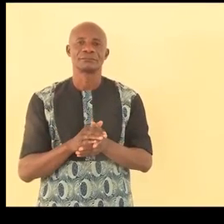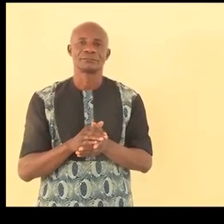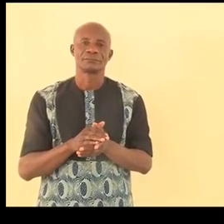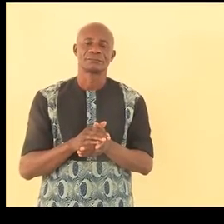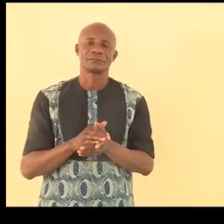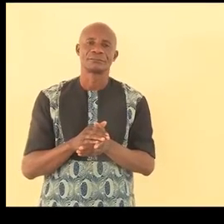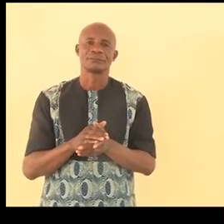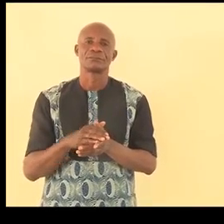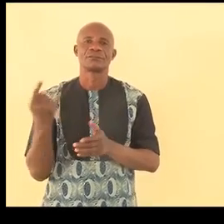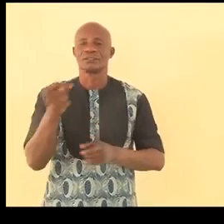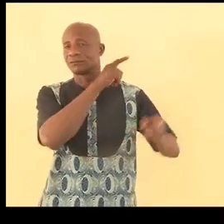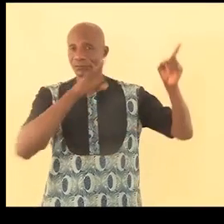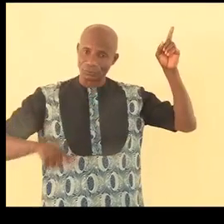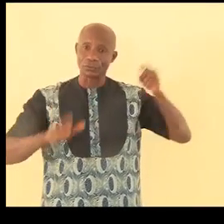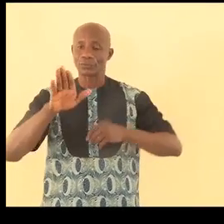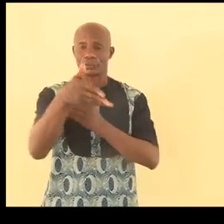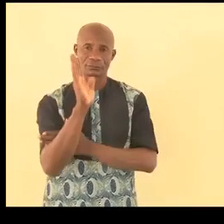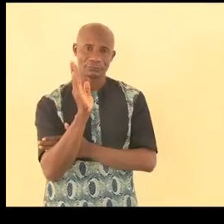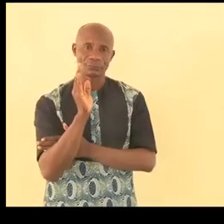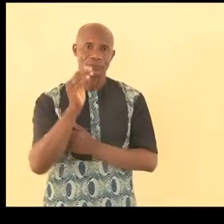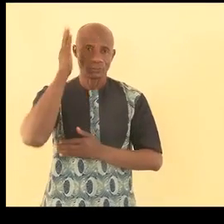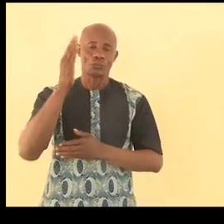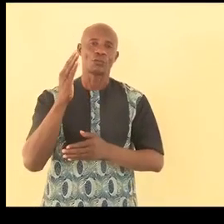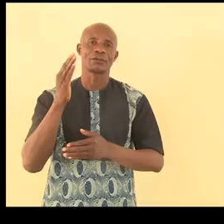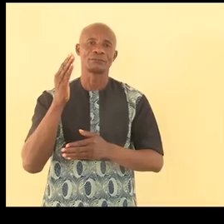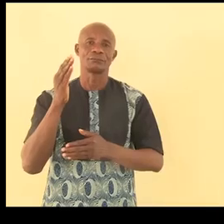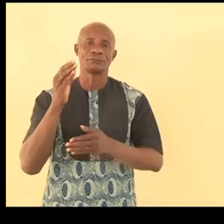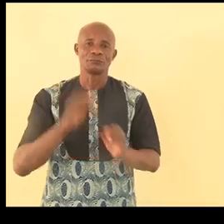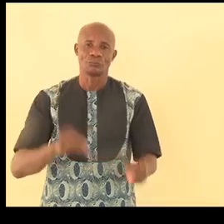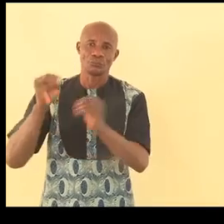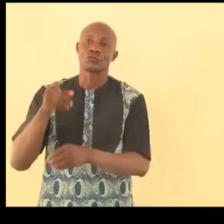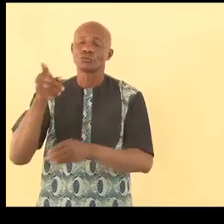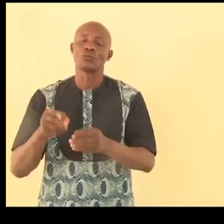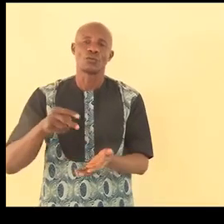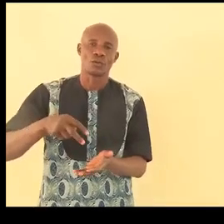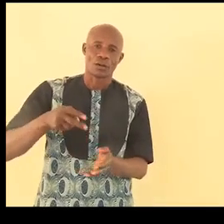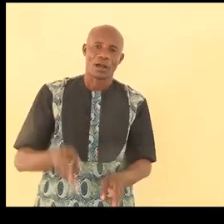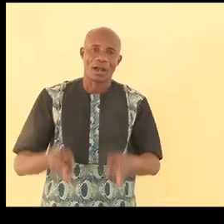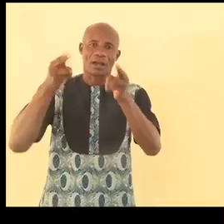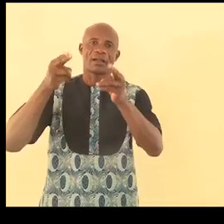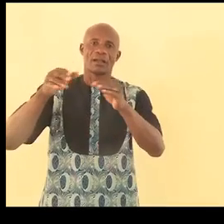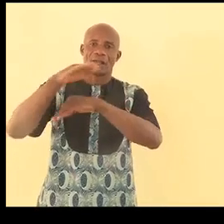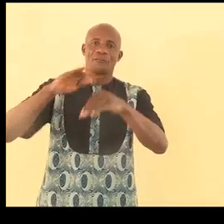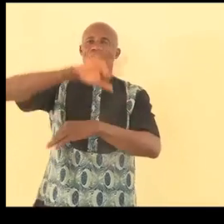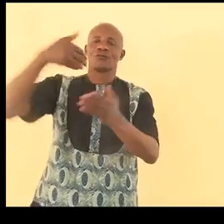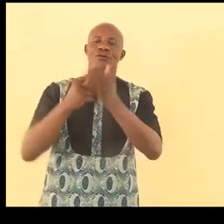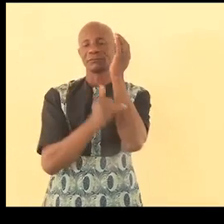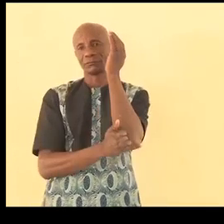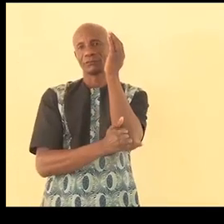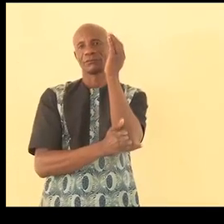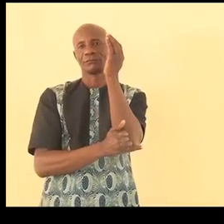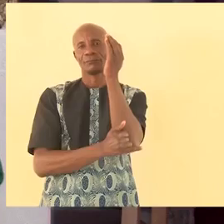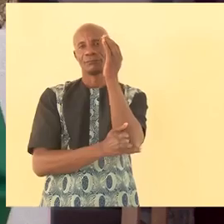this day, the Lord your God will set you high above the nations of the